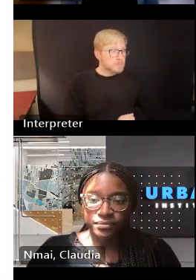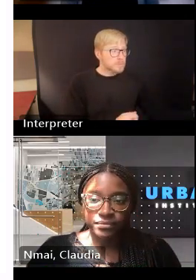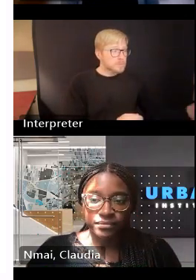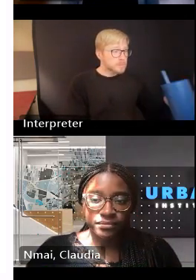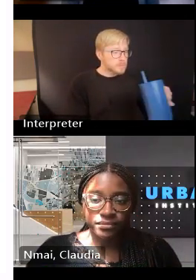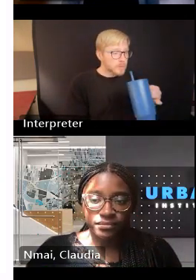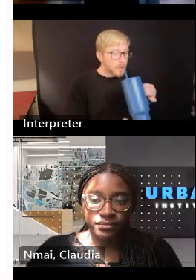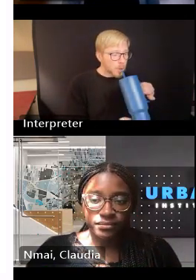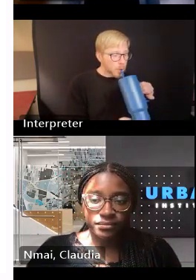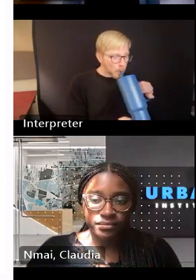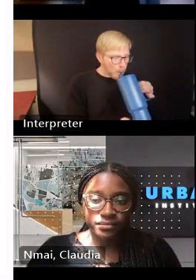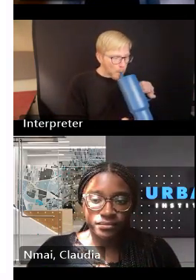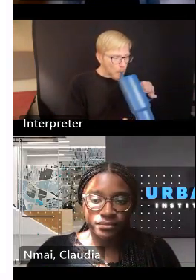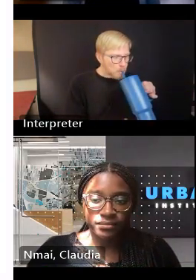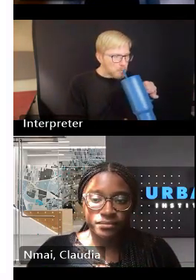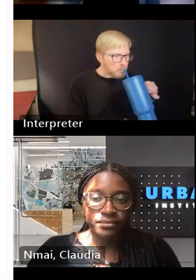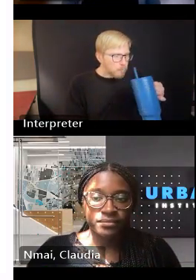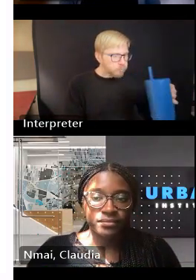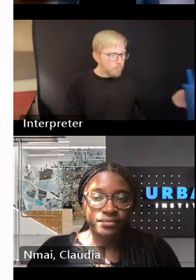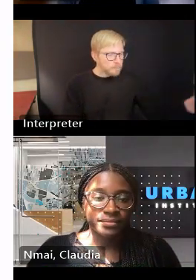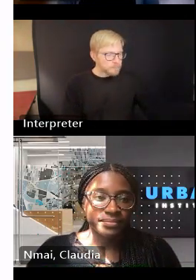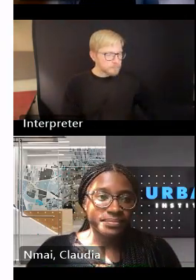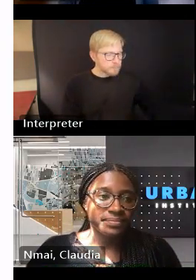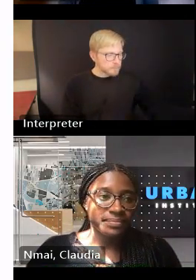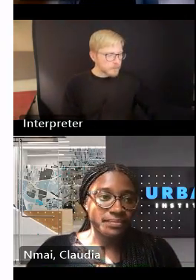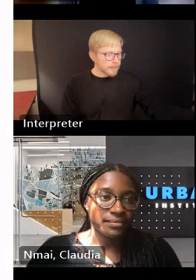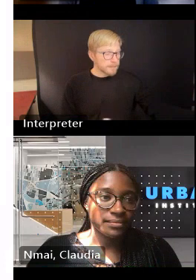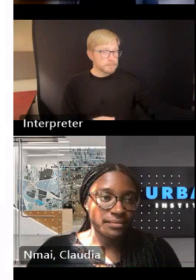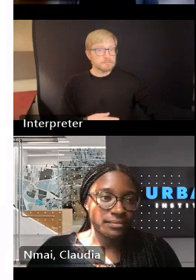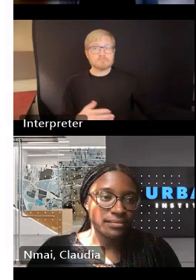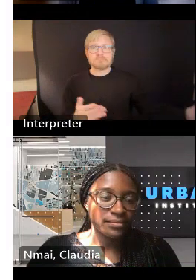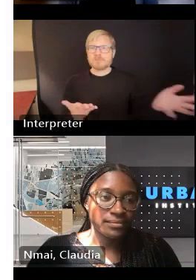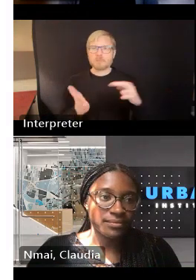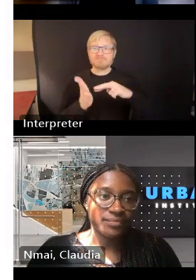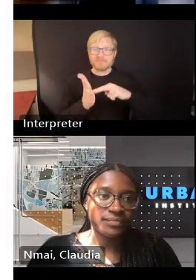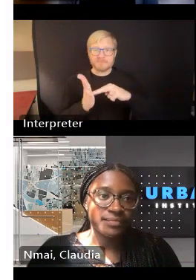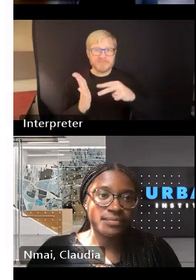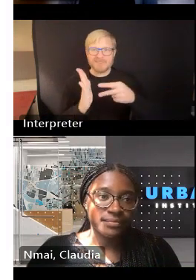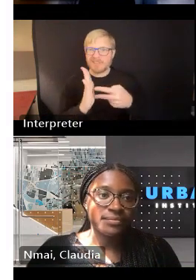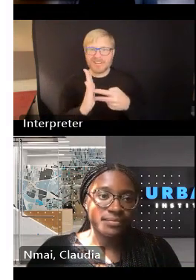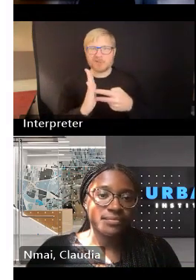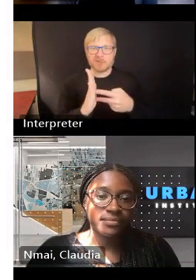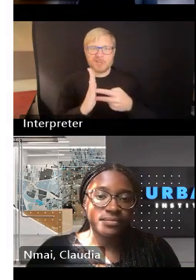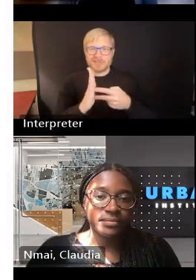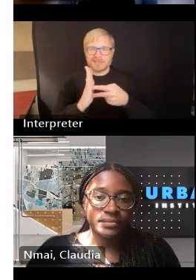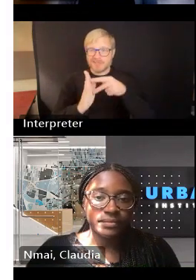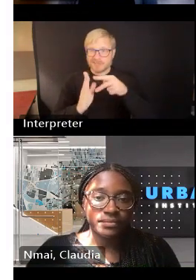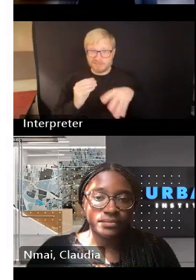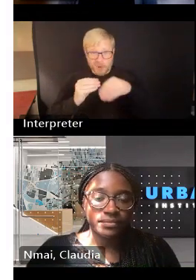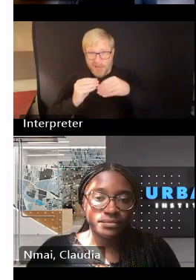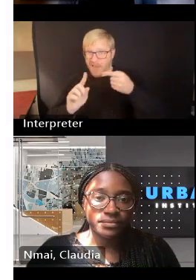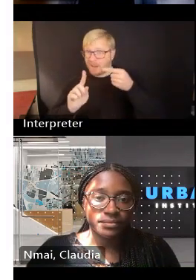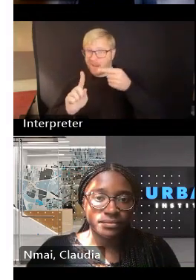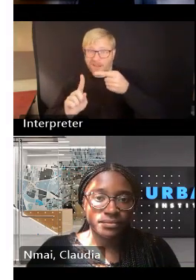The definitions, I don't have any points to add about the definitions. The one thing I'll say about this particular slide